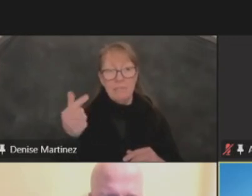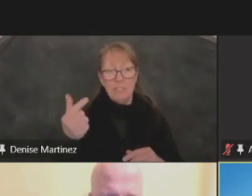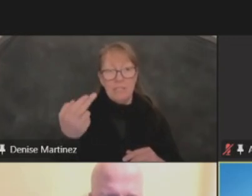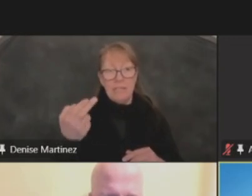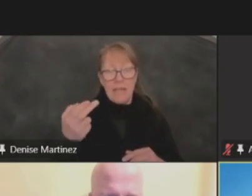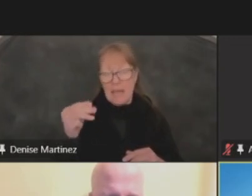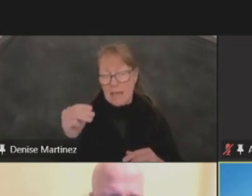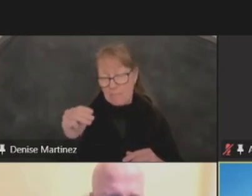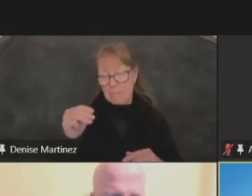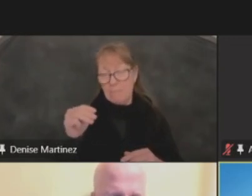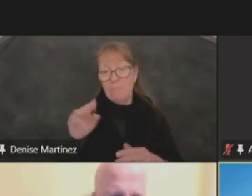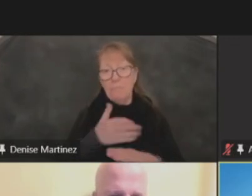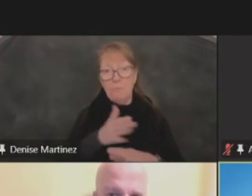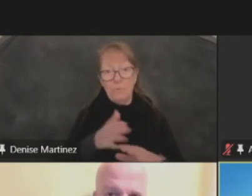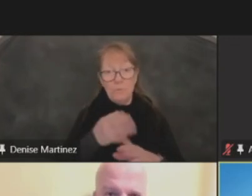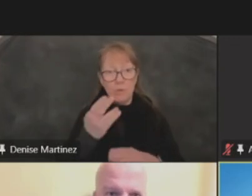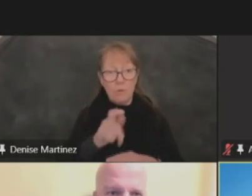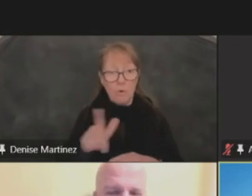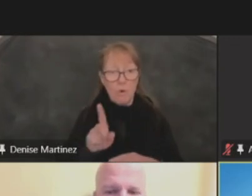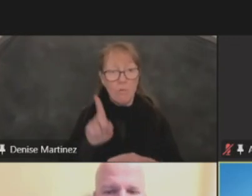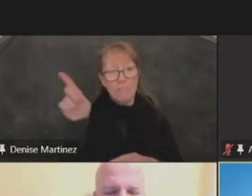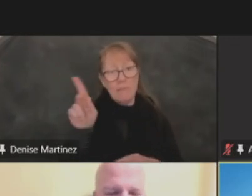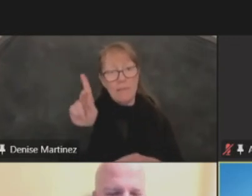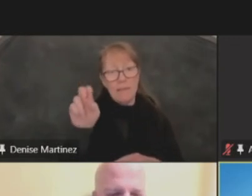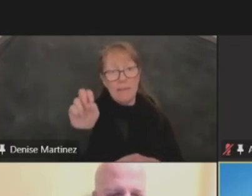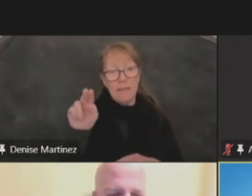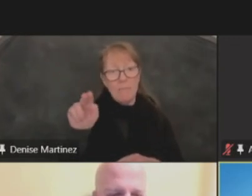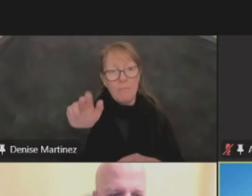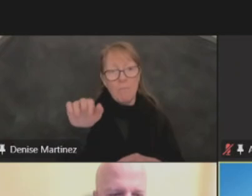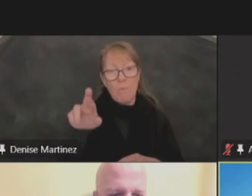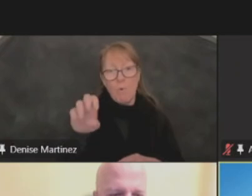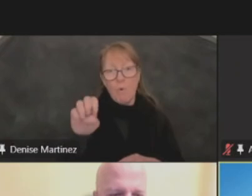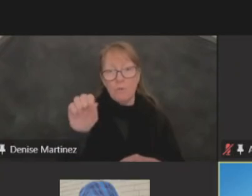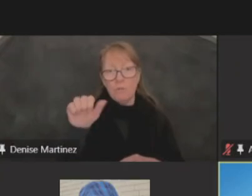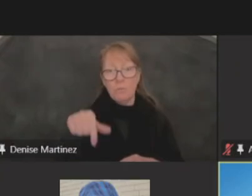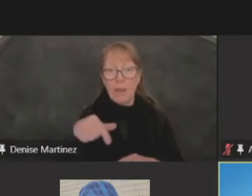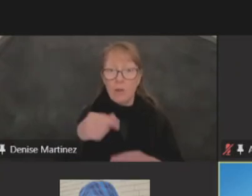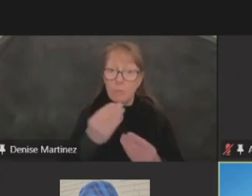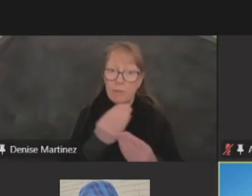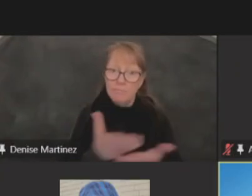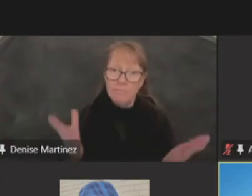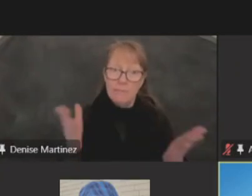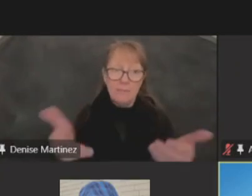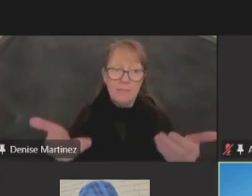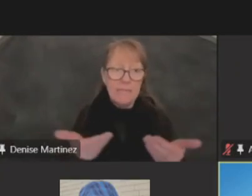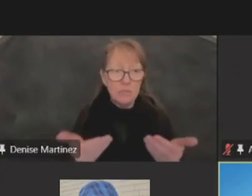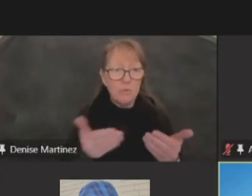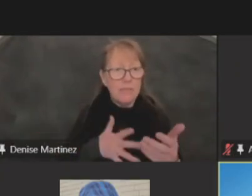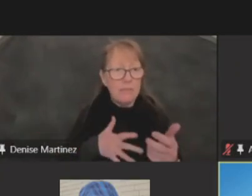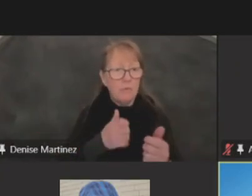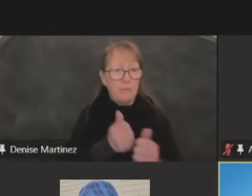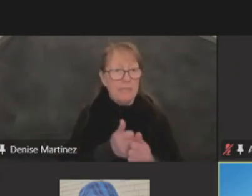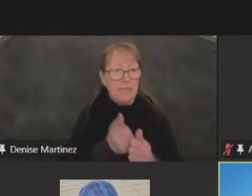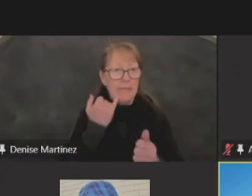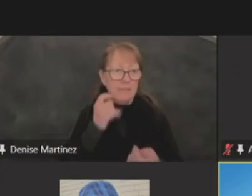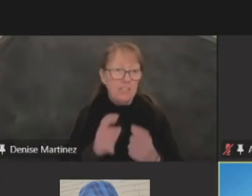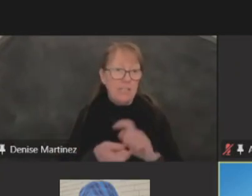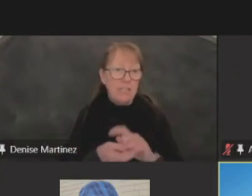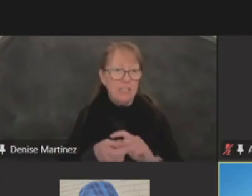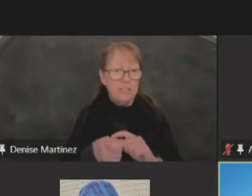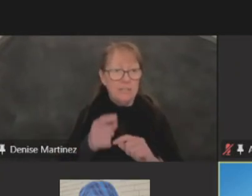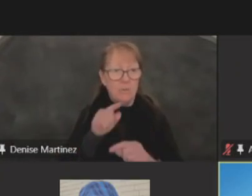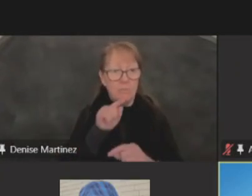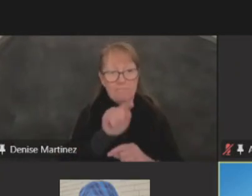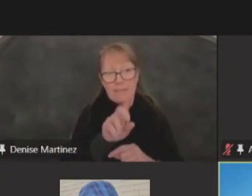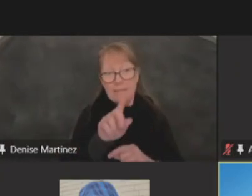Square. You'll all be getting invitations, and we will keep you updated if that date changes. But that's pretty much the date we're